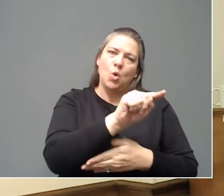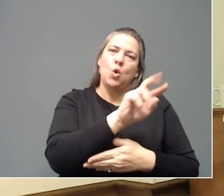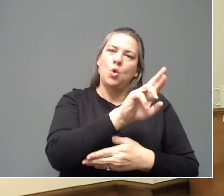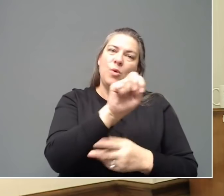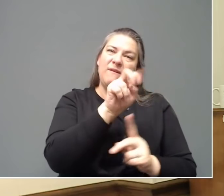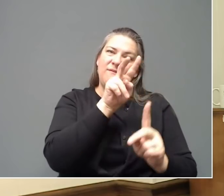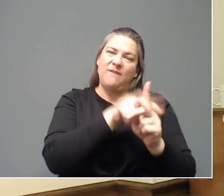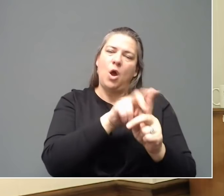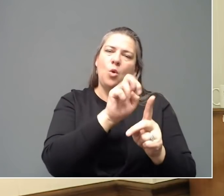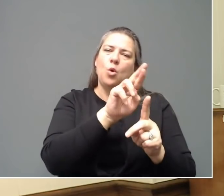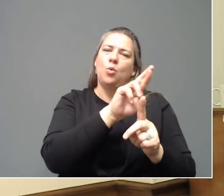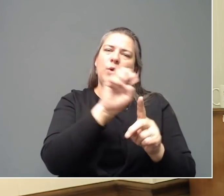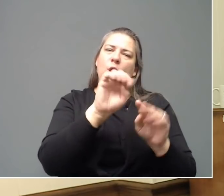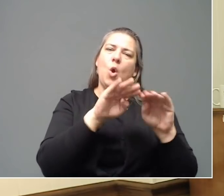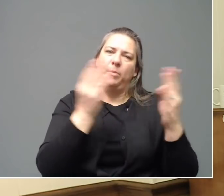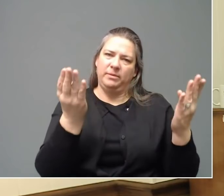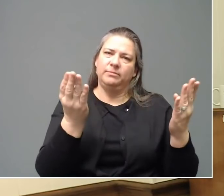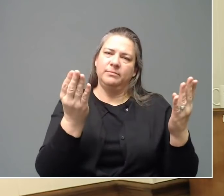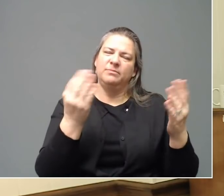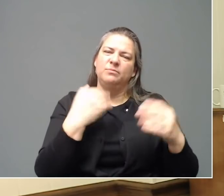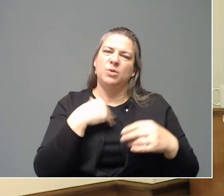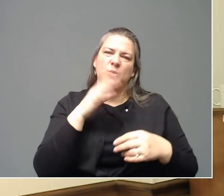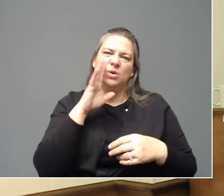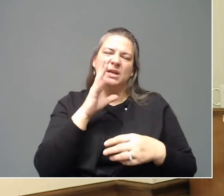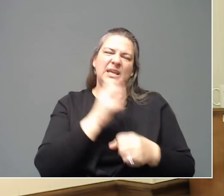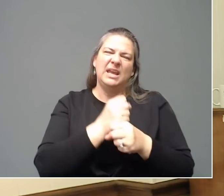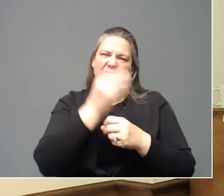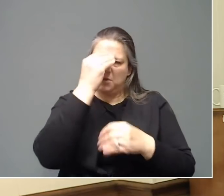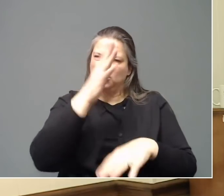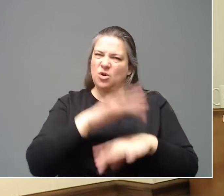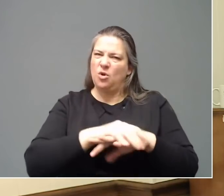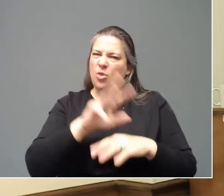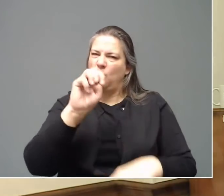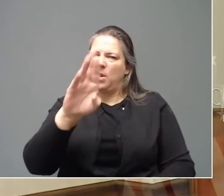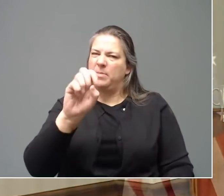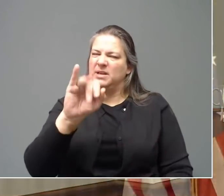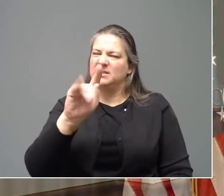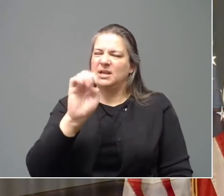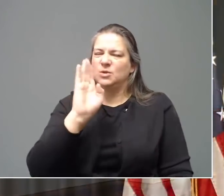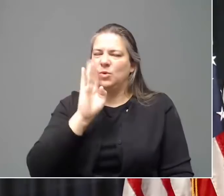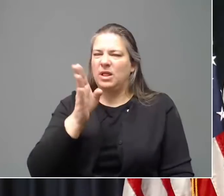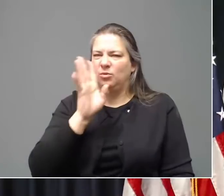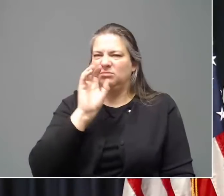those claims. But we'll get that information on the website.